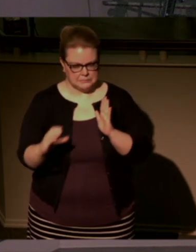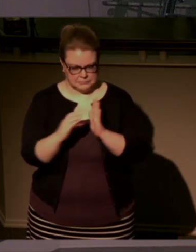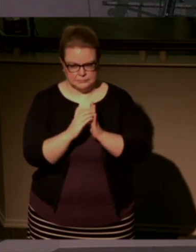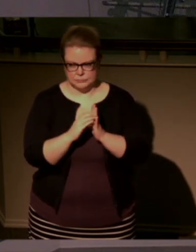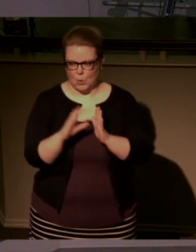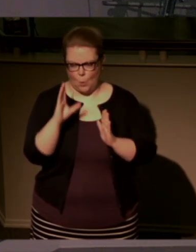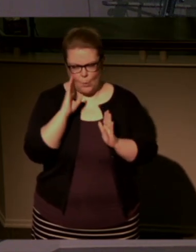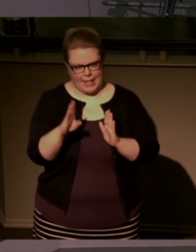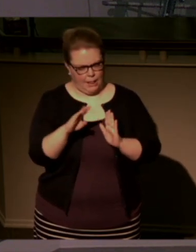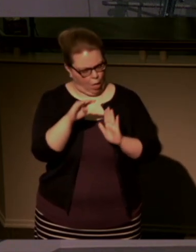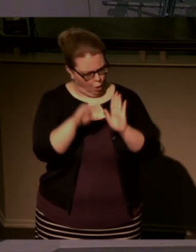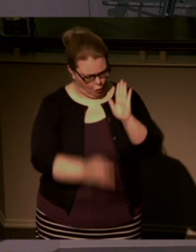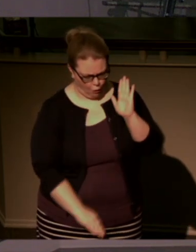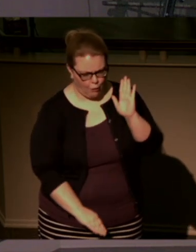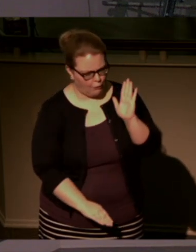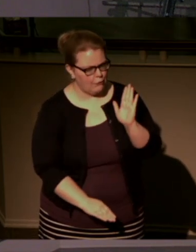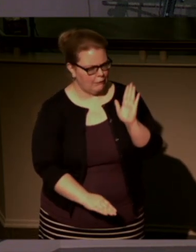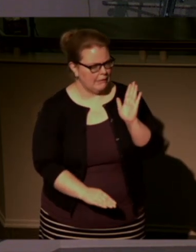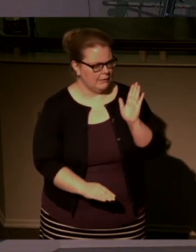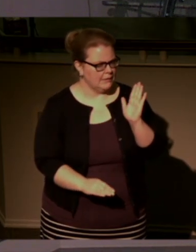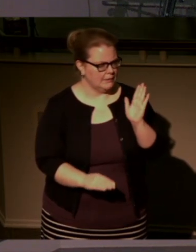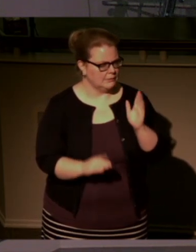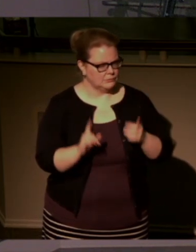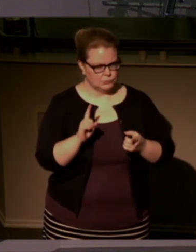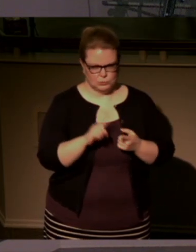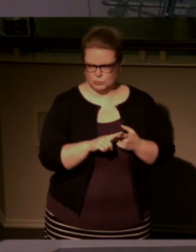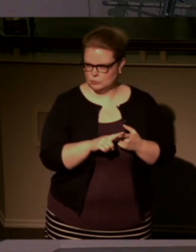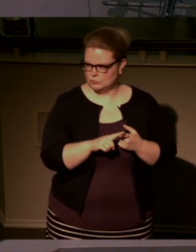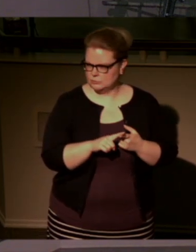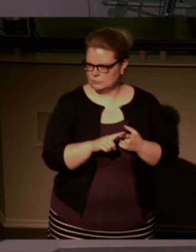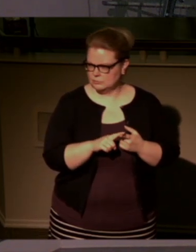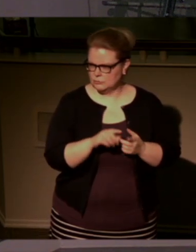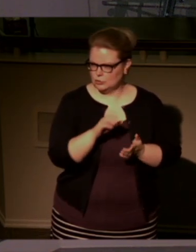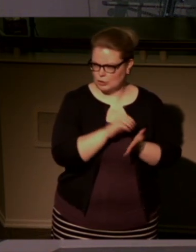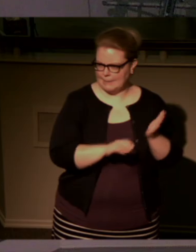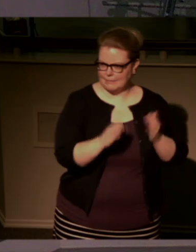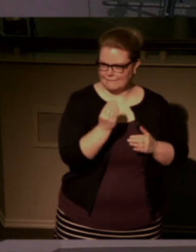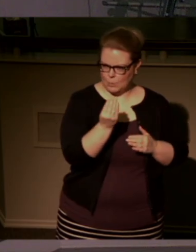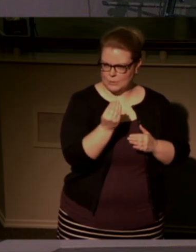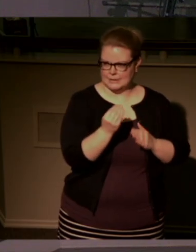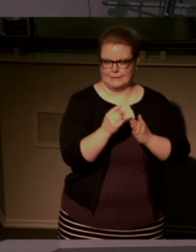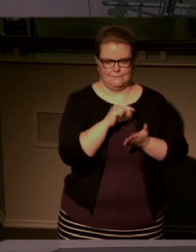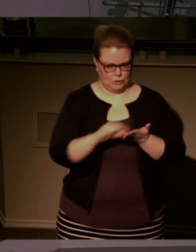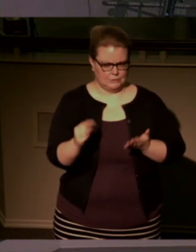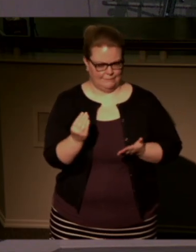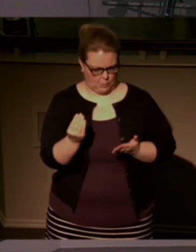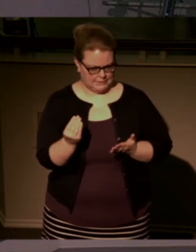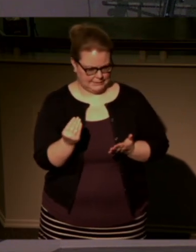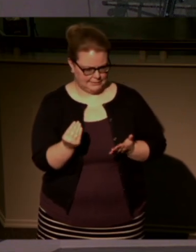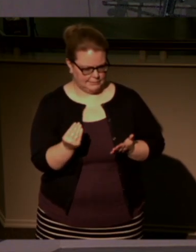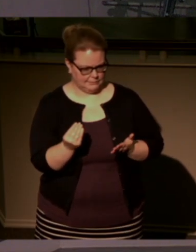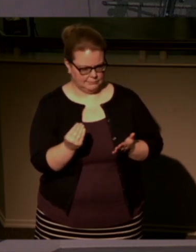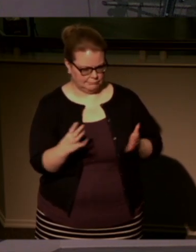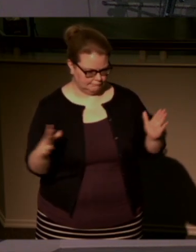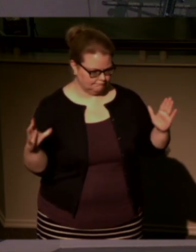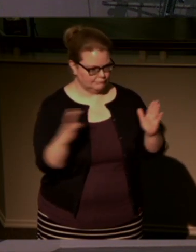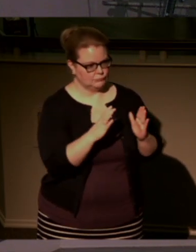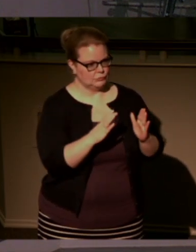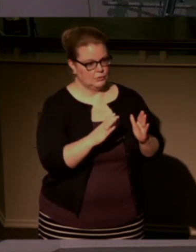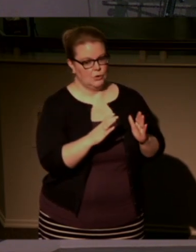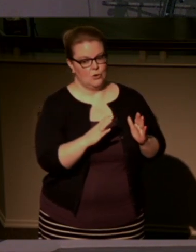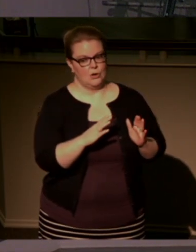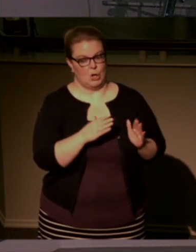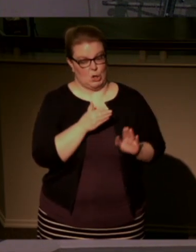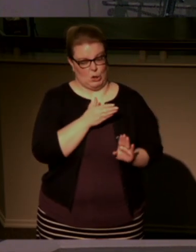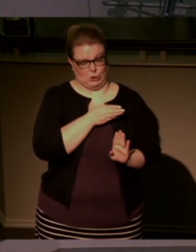will cover all the way down to chapter 14, verse 14, and them about to walk into the Red